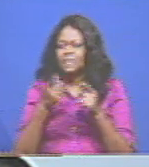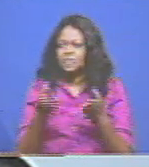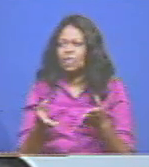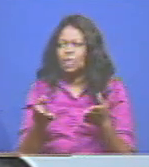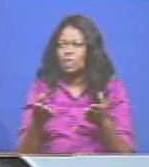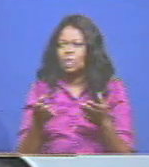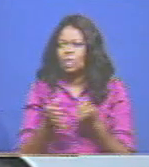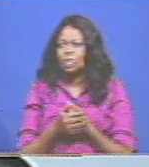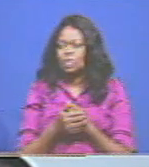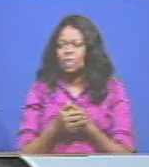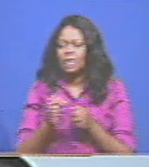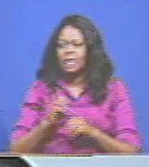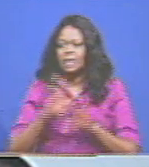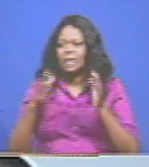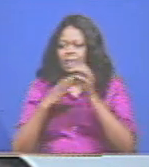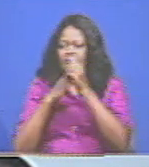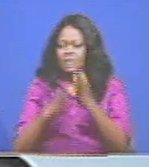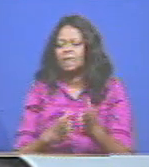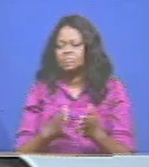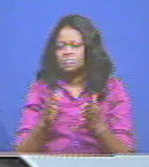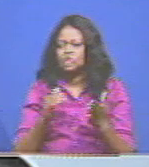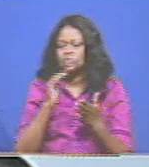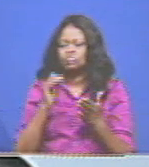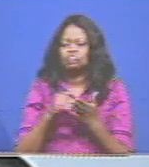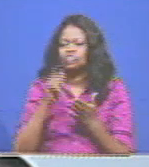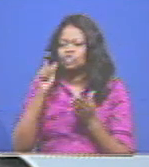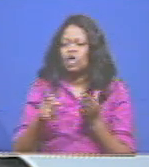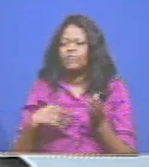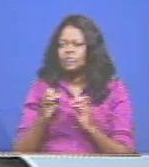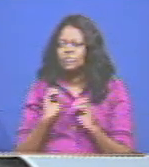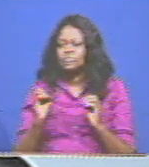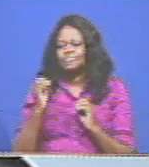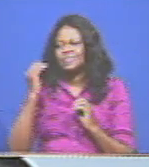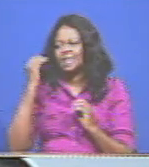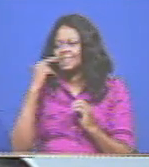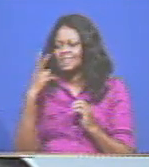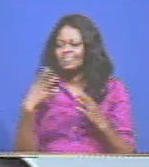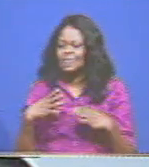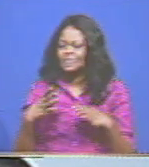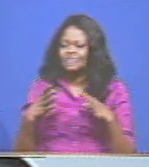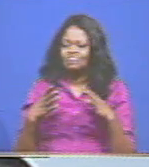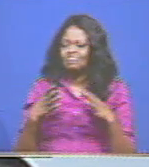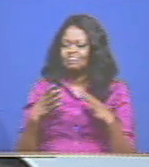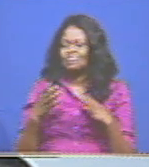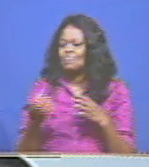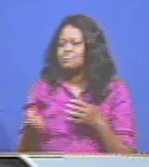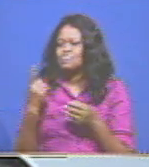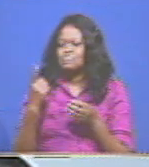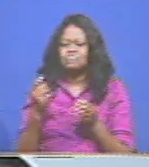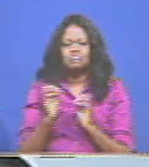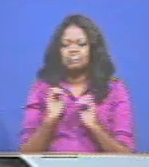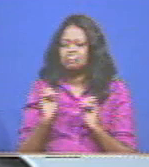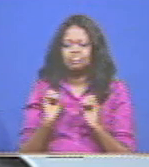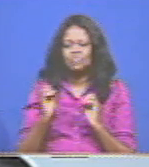kingpin. Yes. And I don't see somebody easily emerging And you know, the Mount Kenya block is big and is